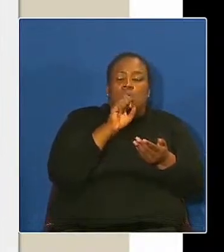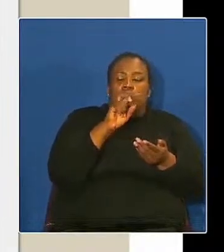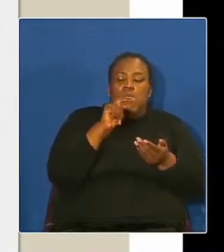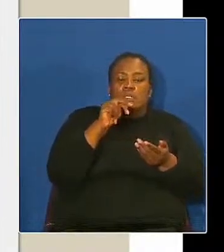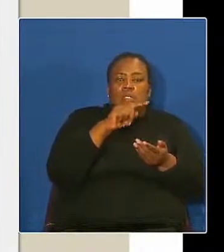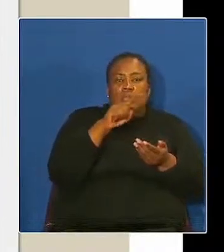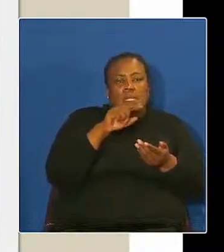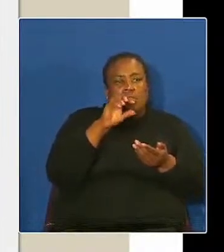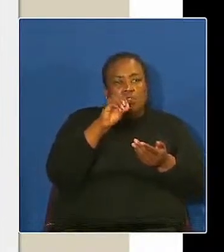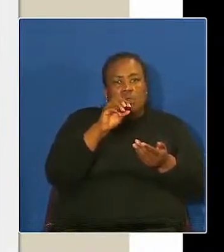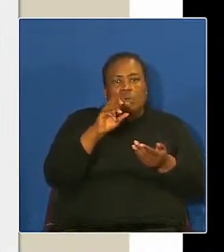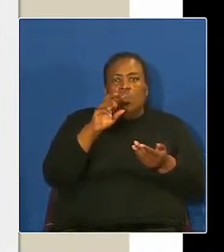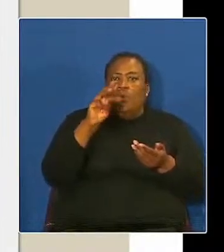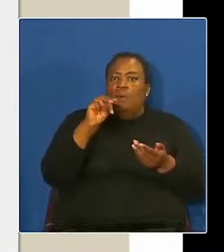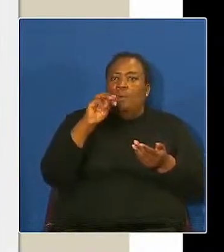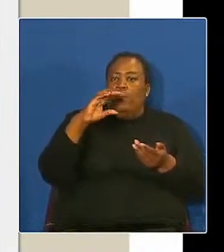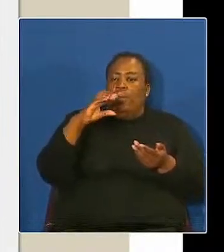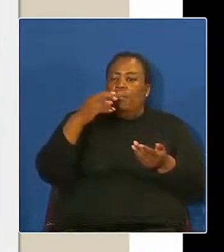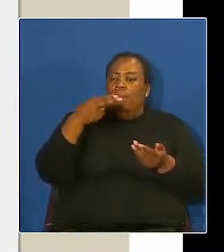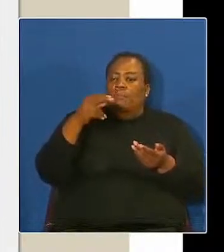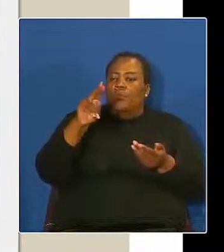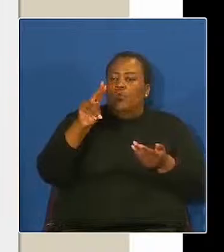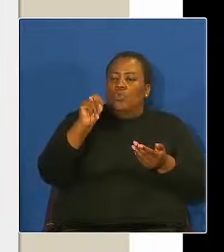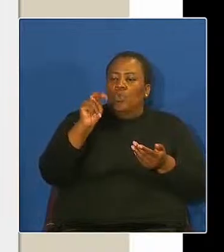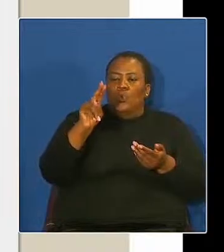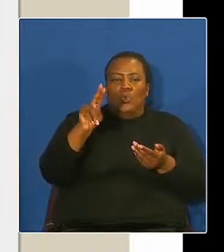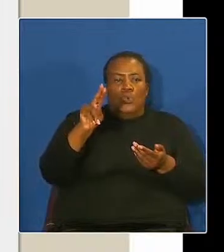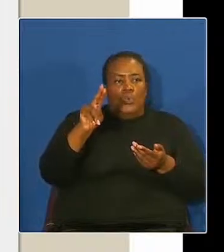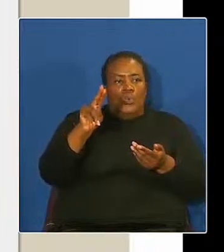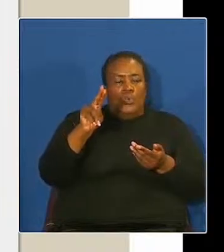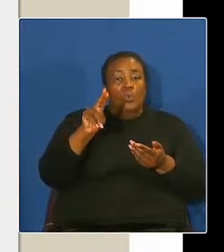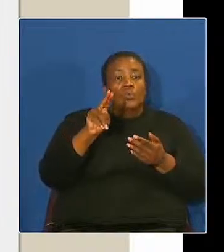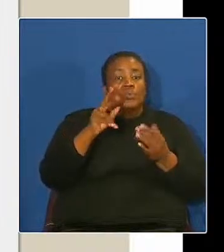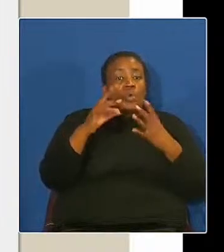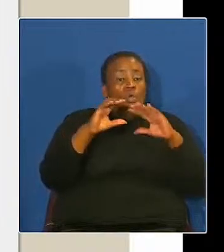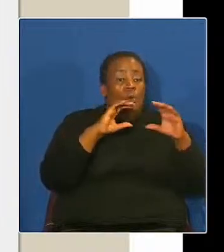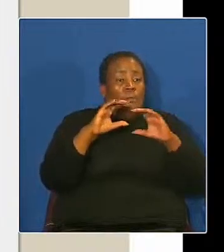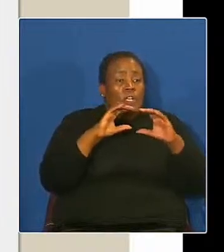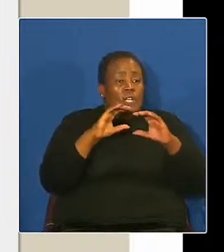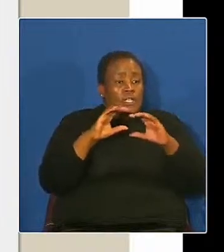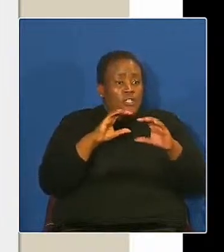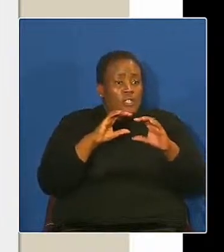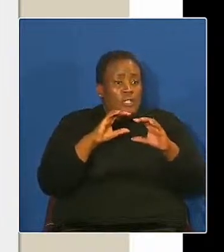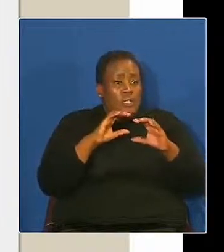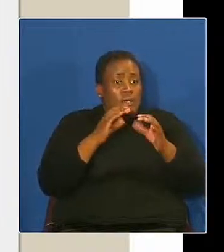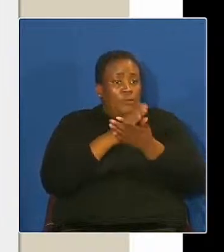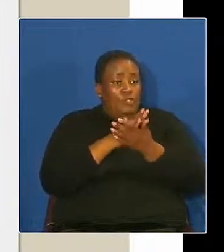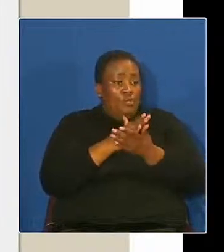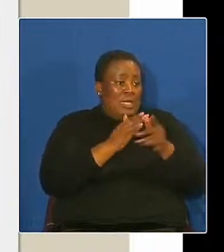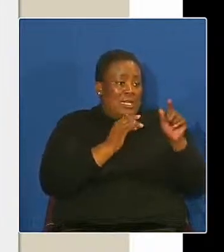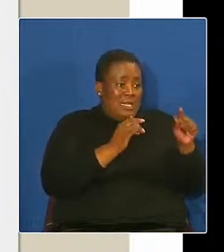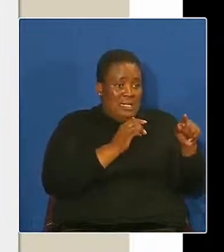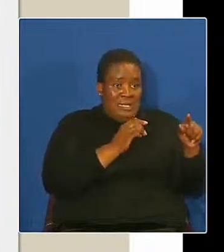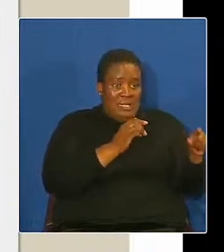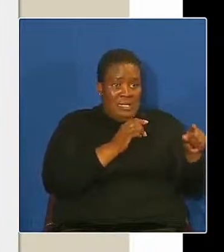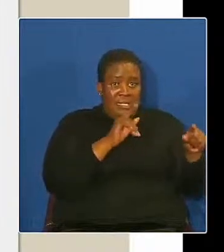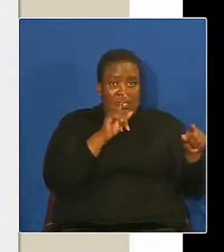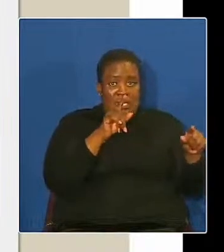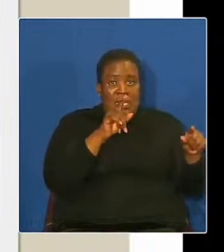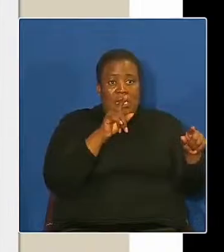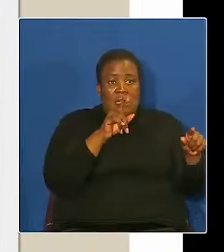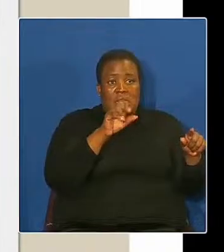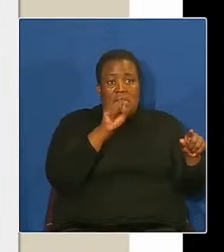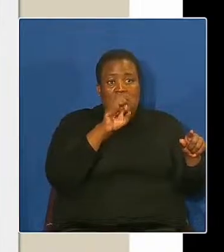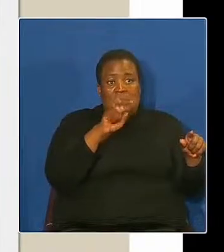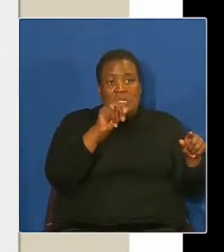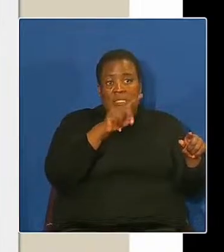The screenshot, the communication is between Brown Mokhotsi and the number saved Senzo Mchunu. It